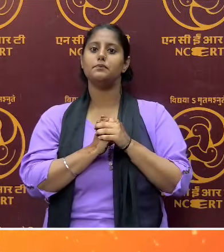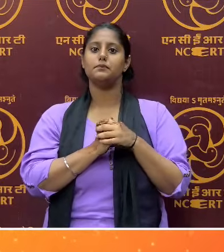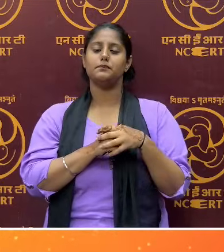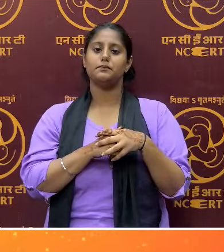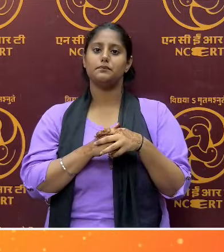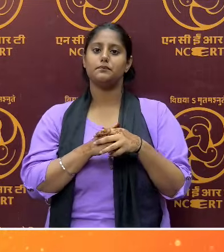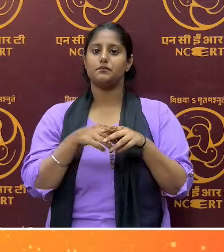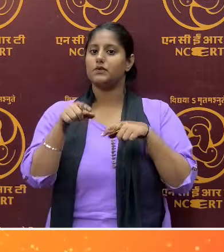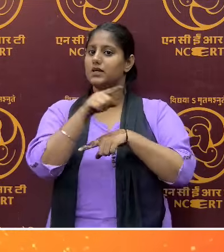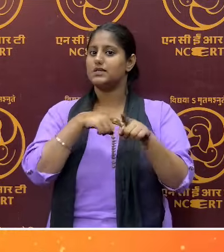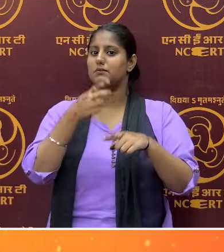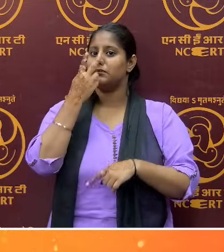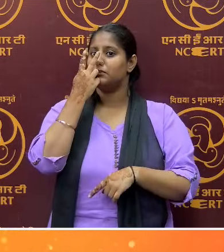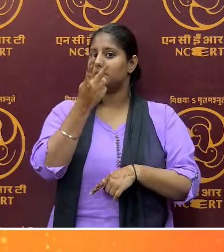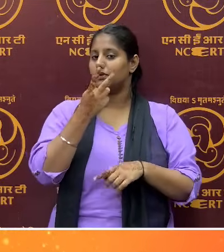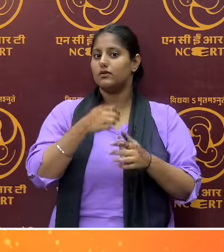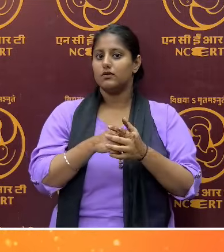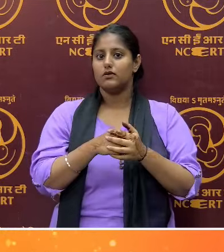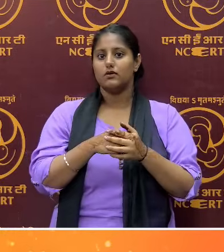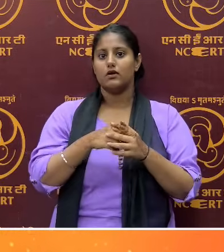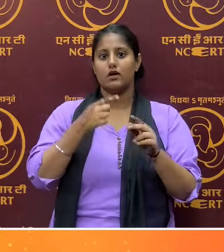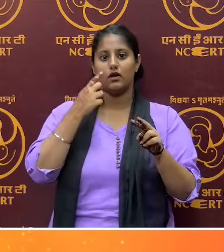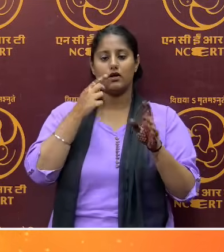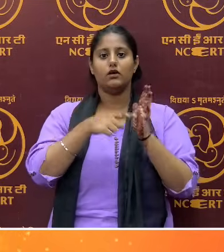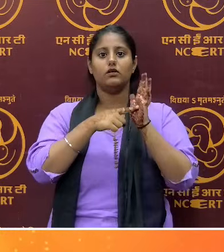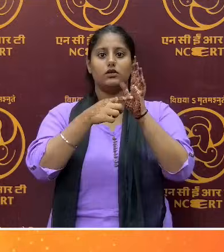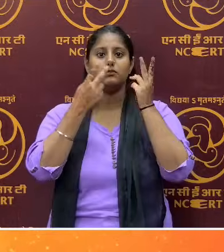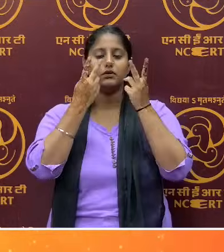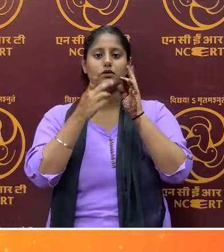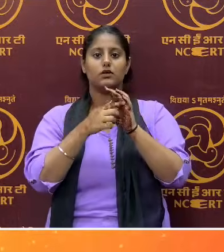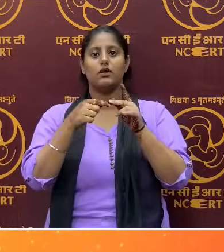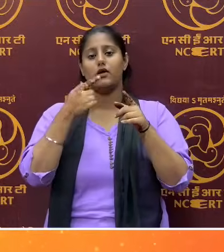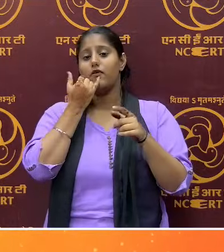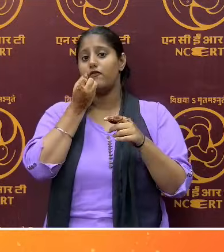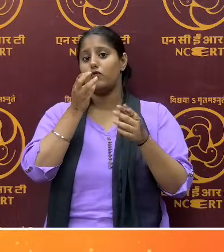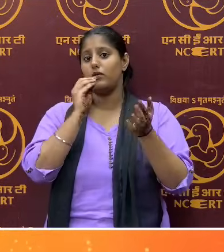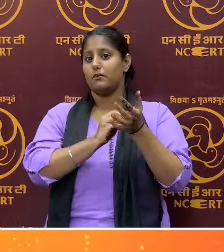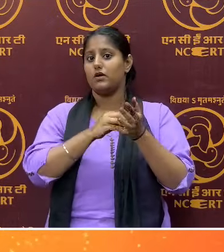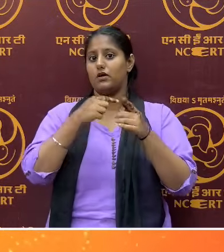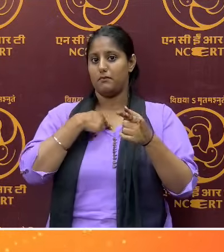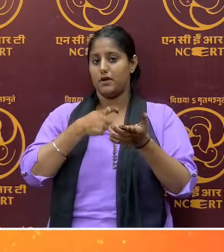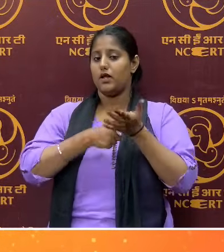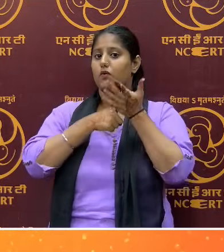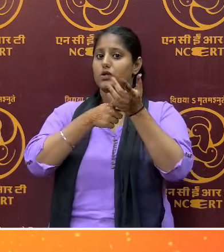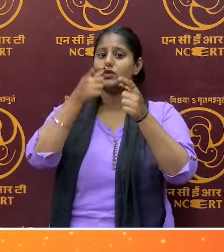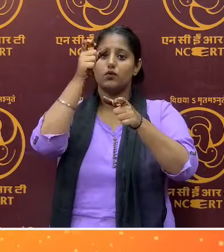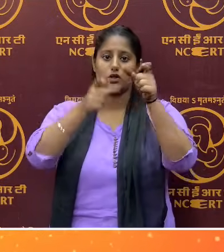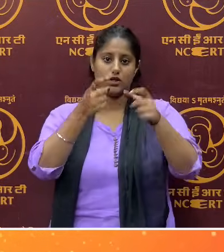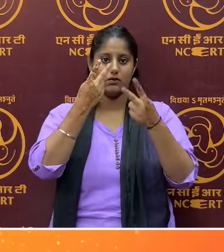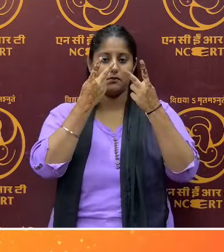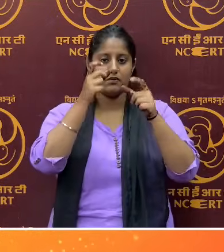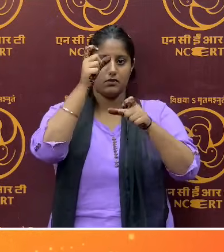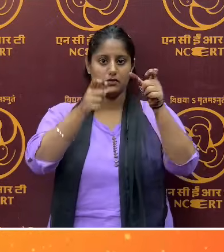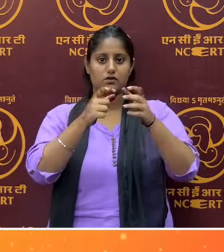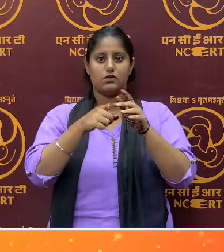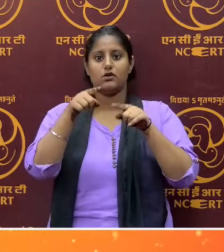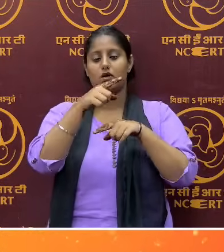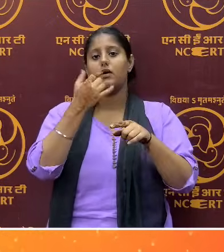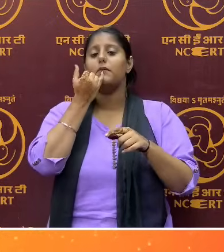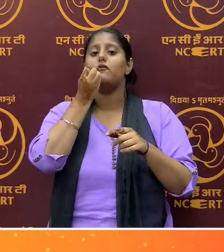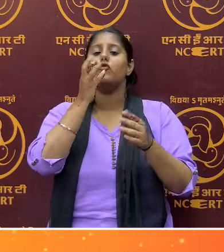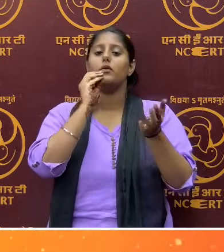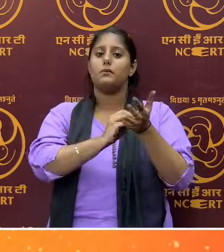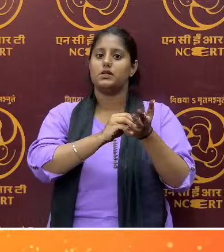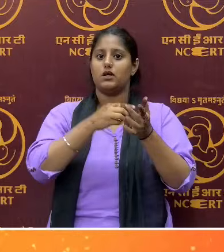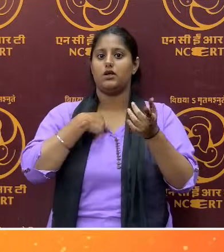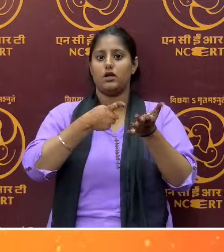So as you can see, like while demo, they have entered their mobile number. Yes. So I request to my viewers, they can enter the mobile number which